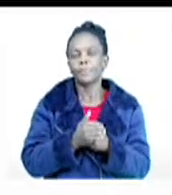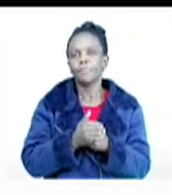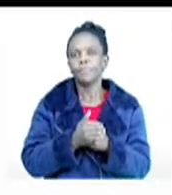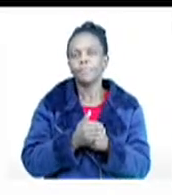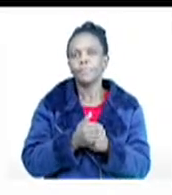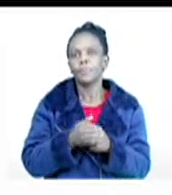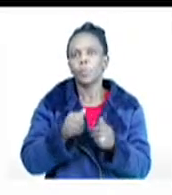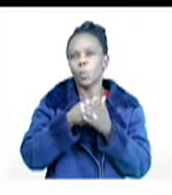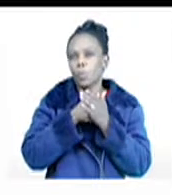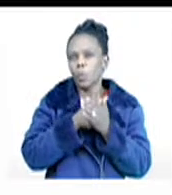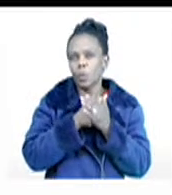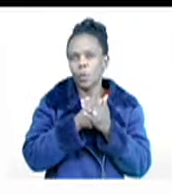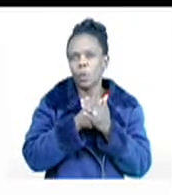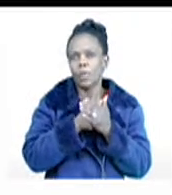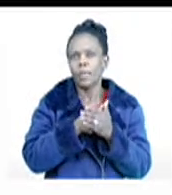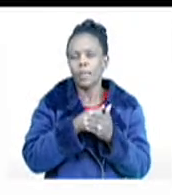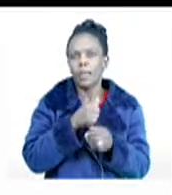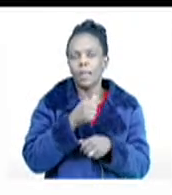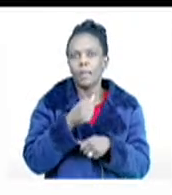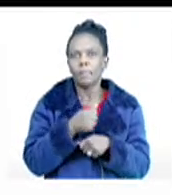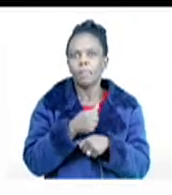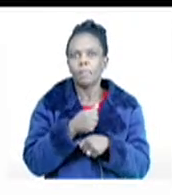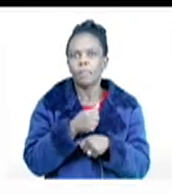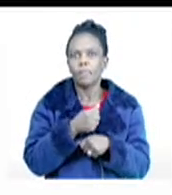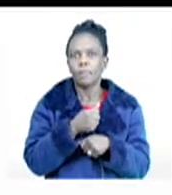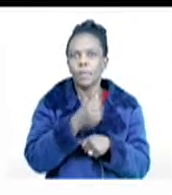try and count the apples.